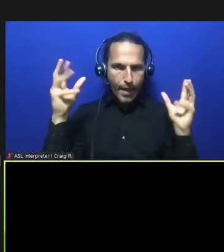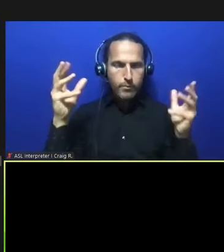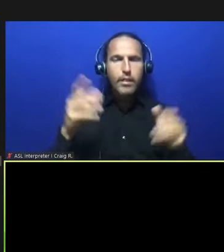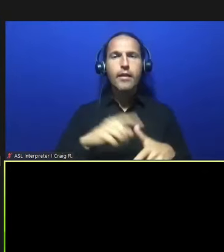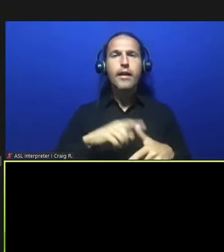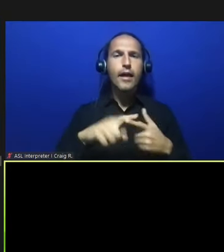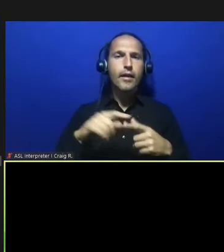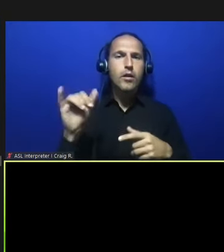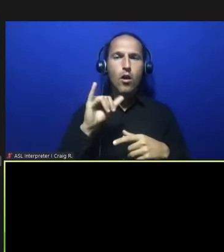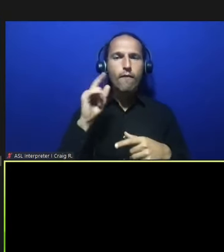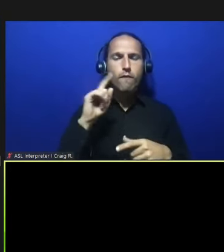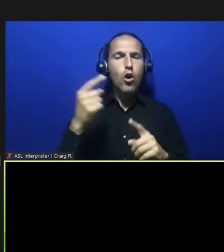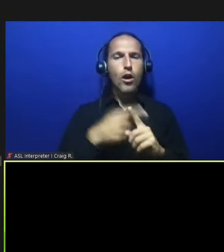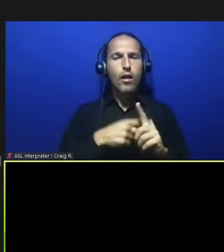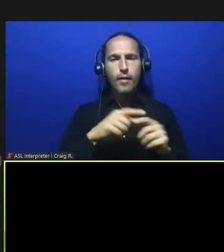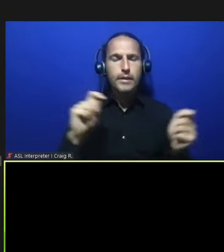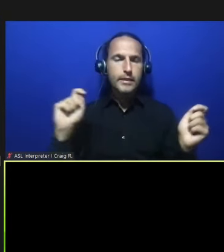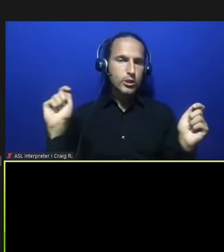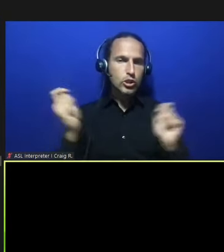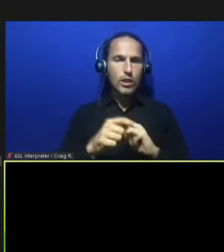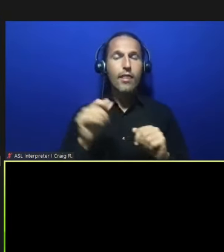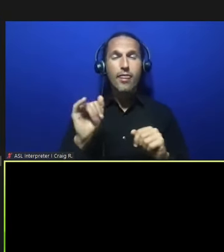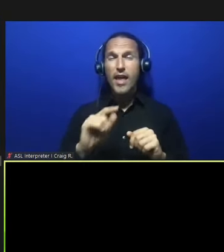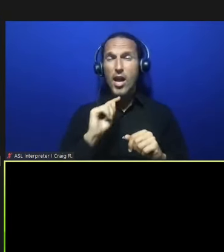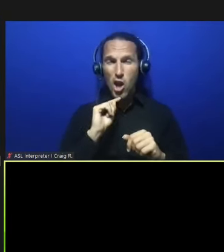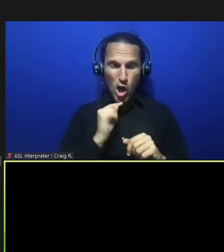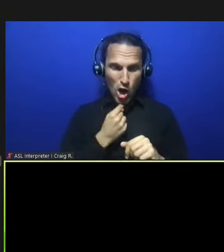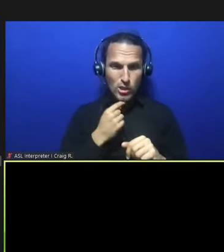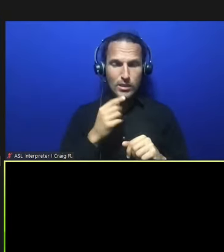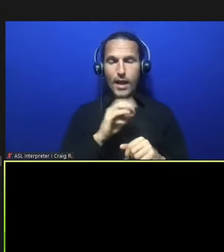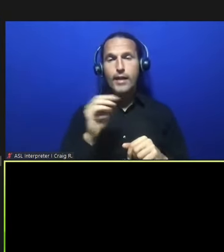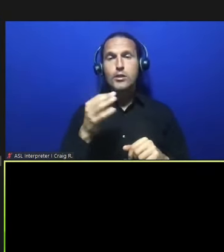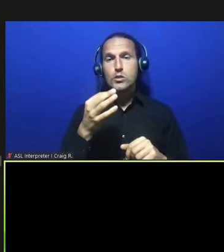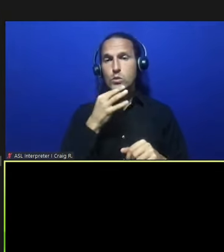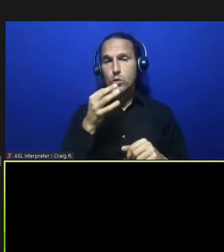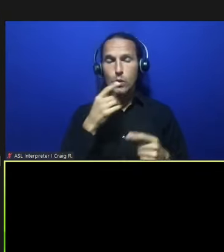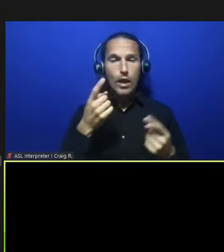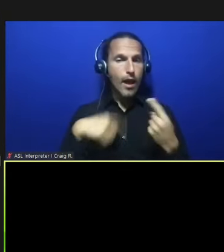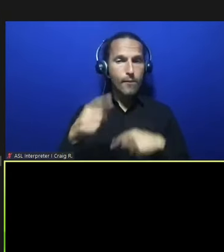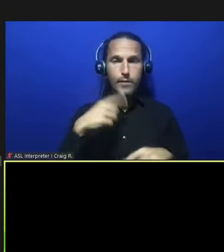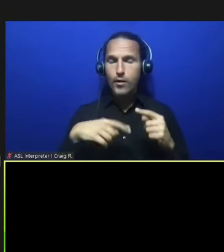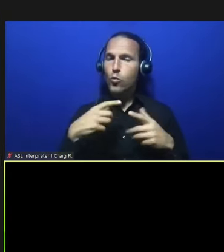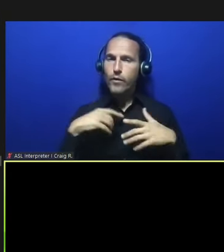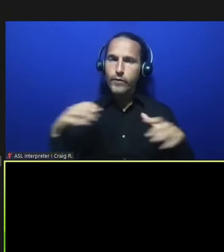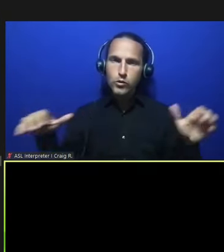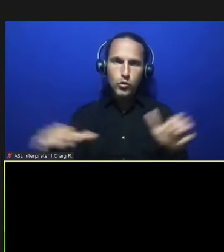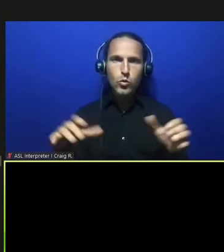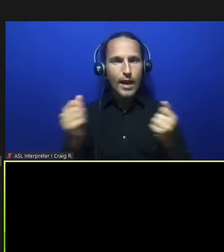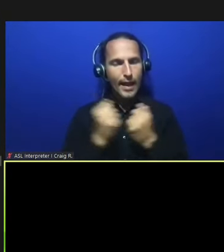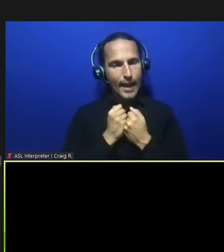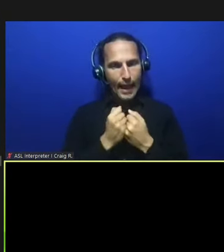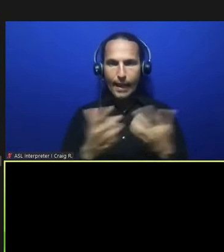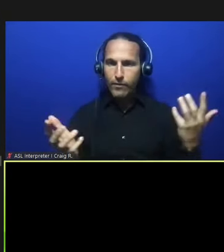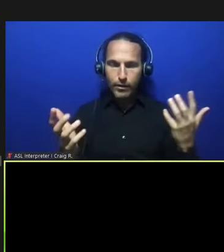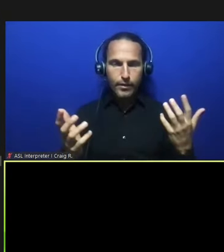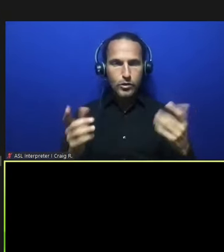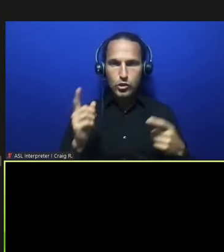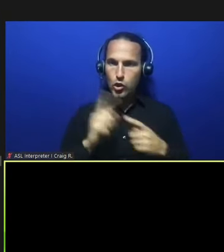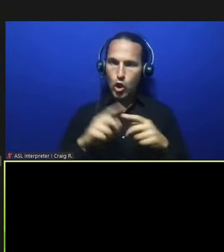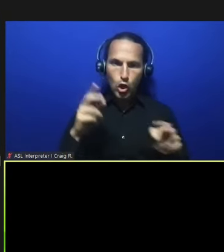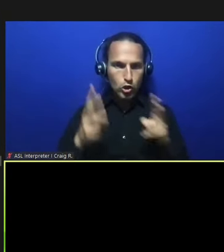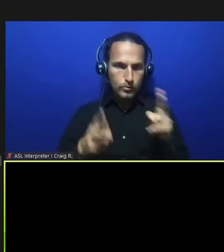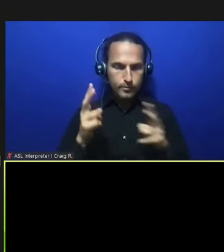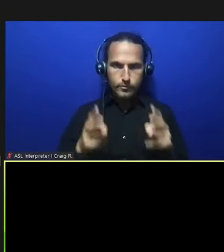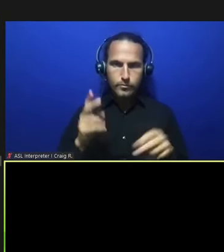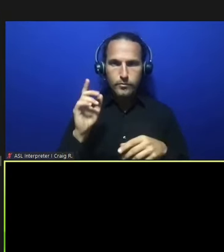for it in climate change, which is urgent and it is coming. We need to do everything that we can to urgently